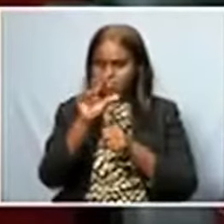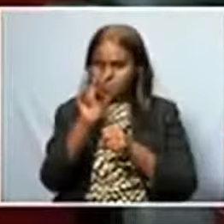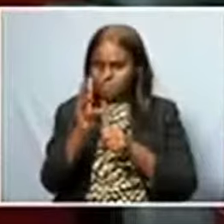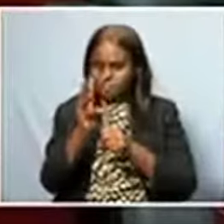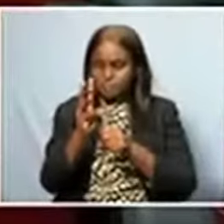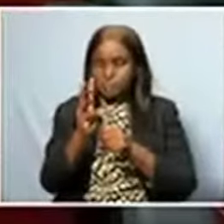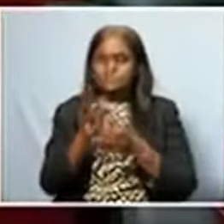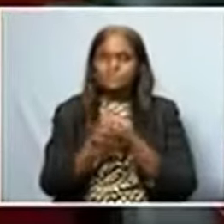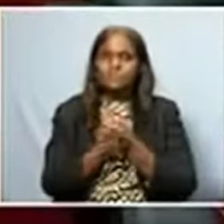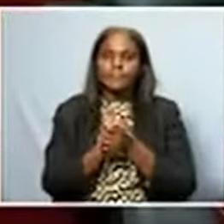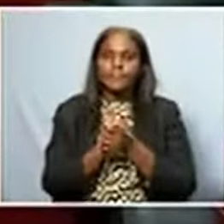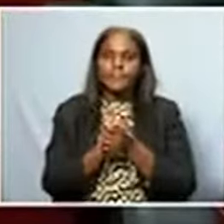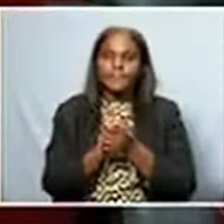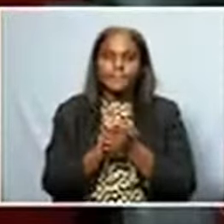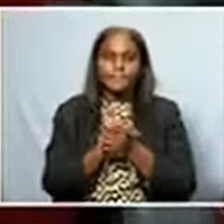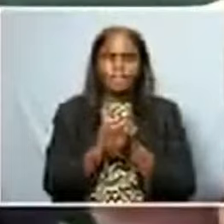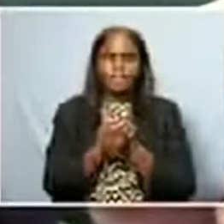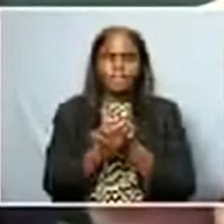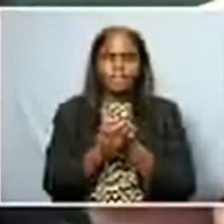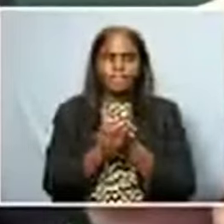2026.